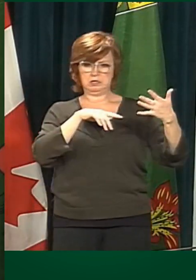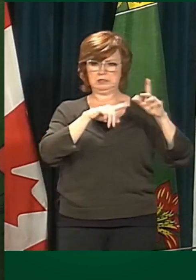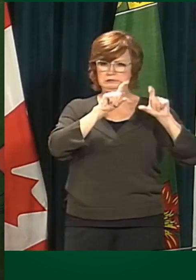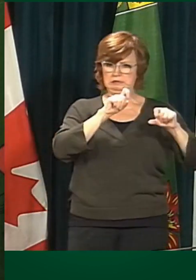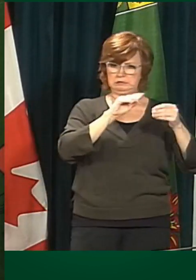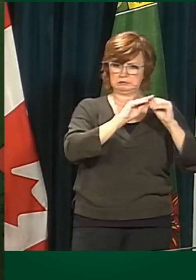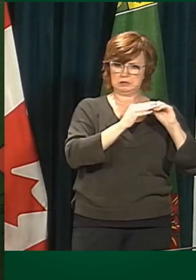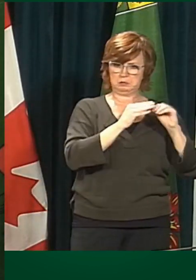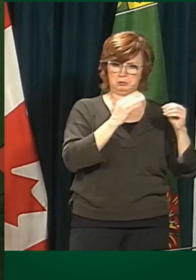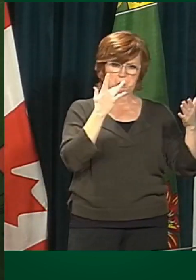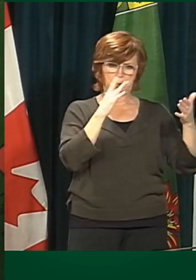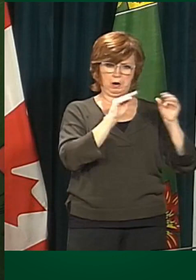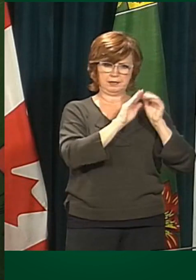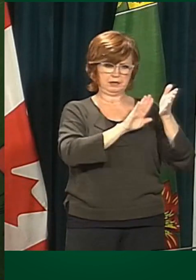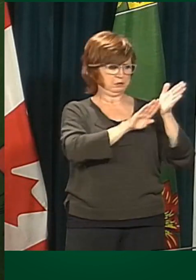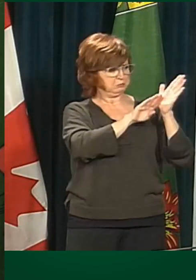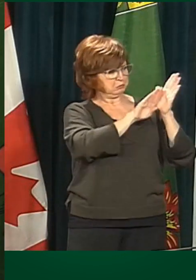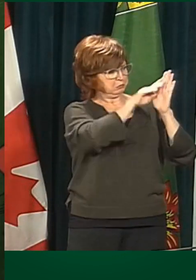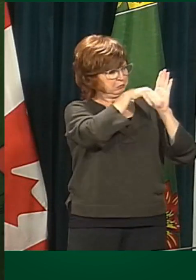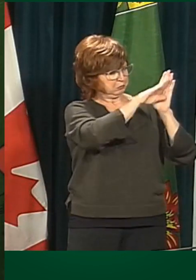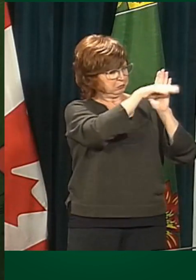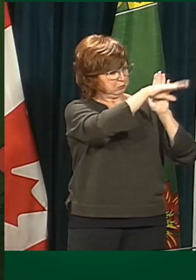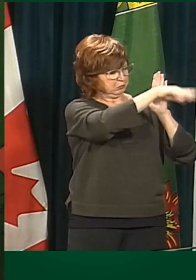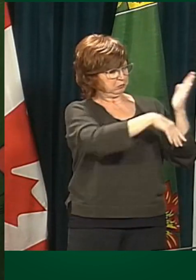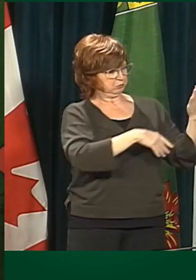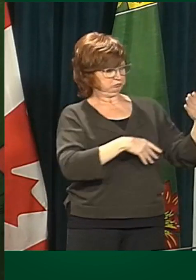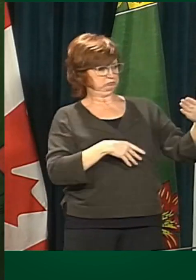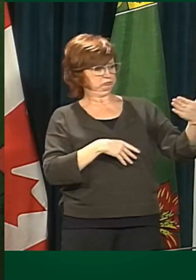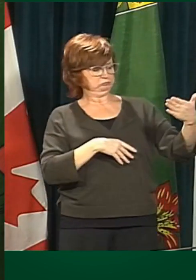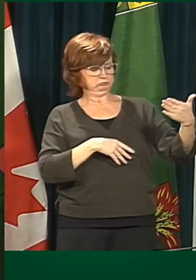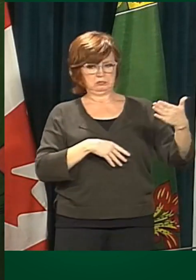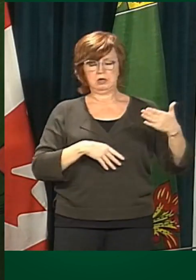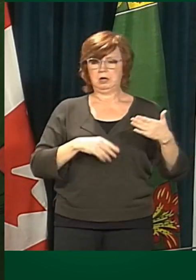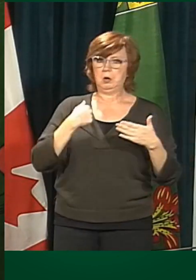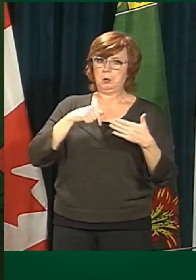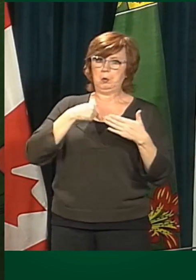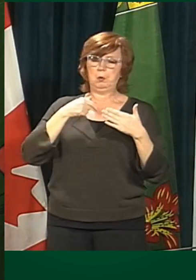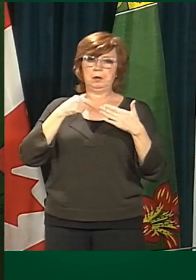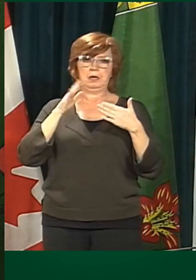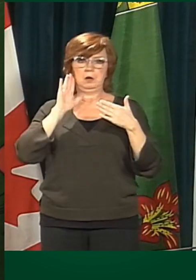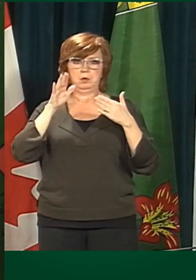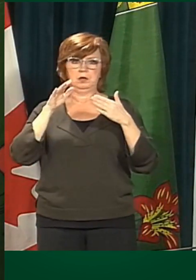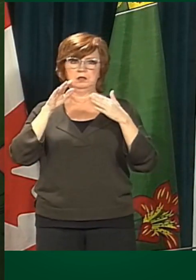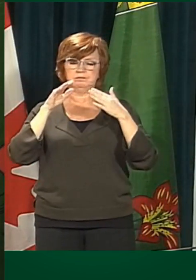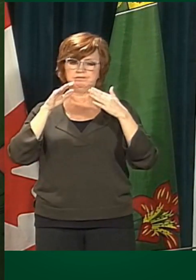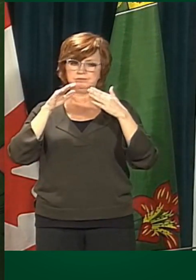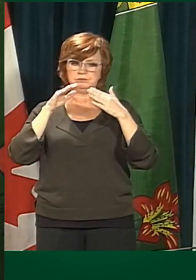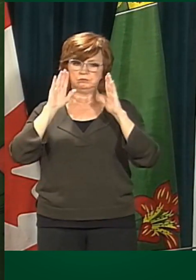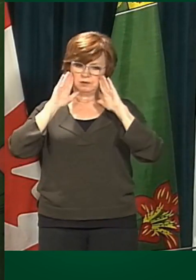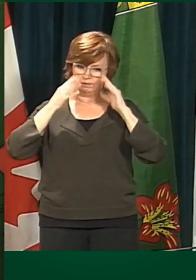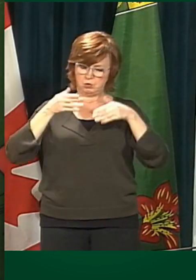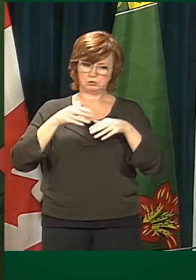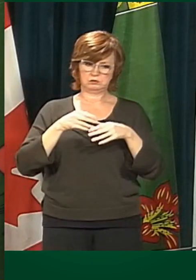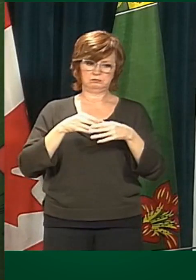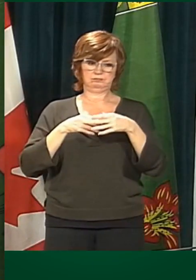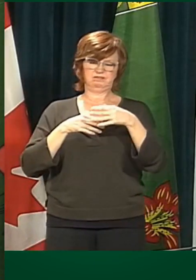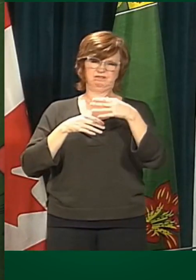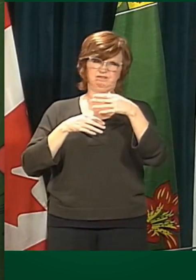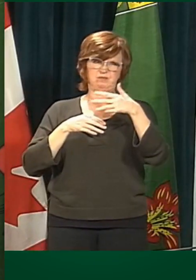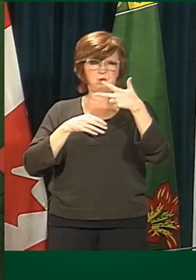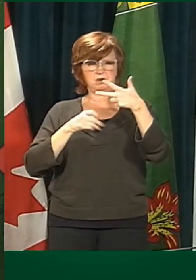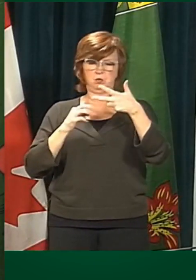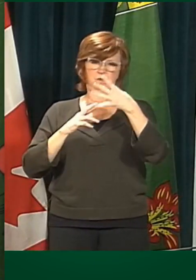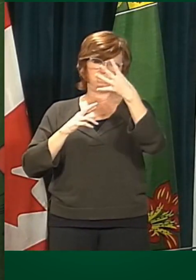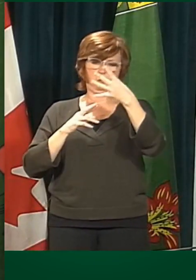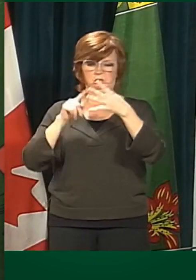there's a testing strategy that is going to focus on 3 or 4 things. One is, of course, the general recommendation seems to